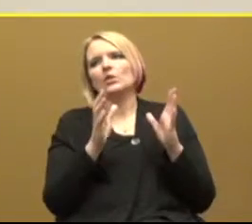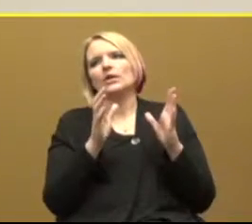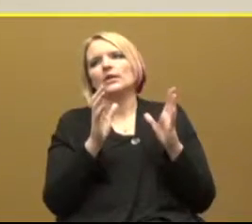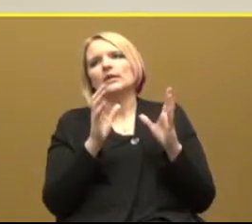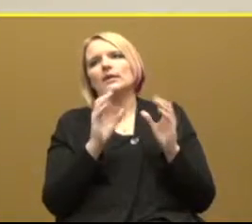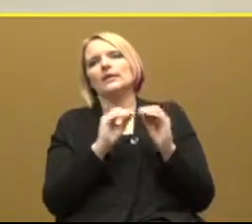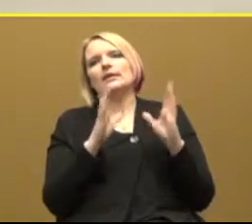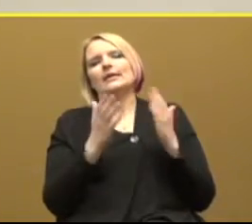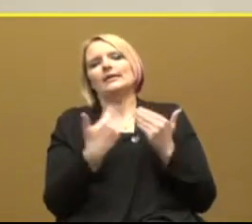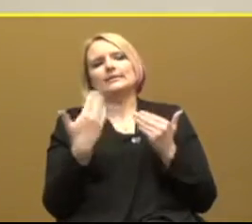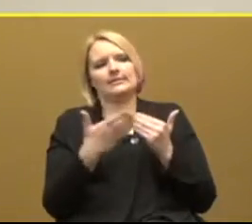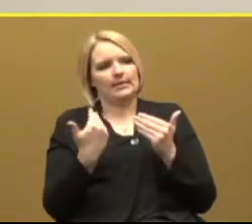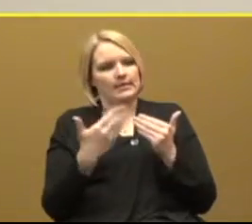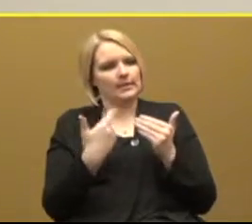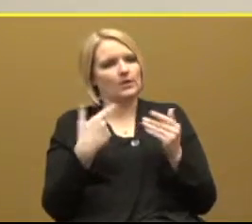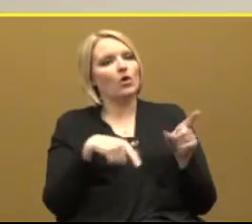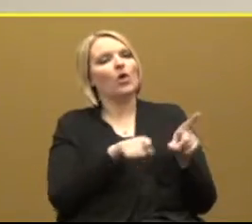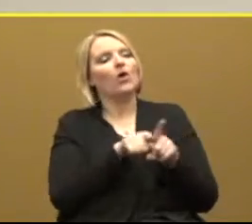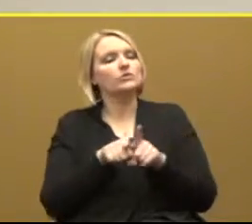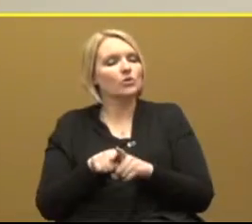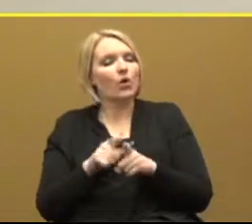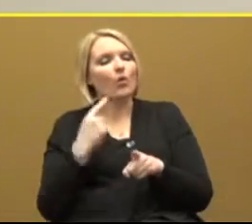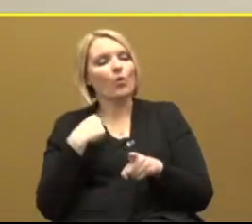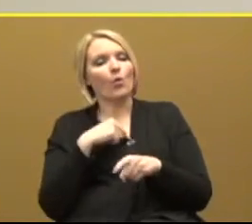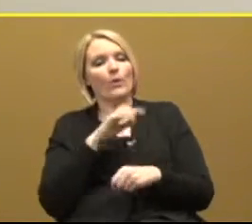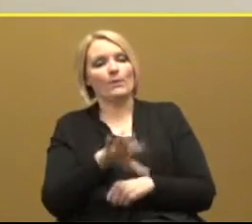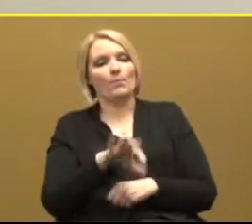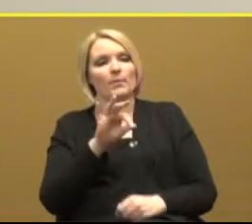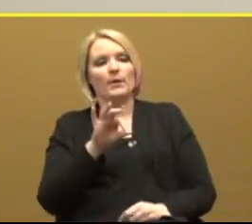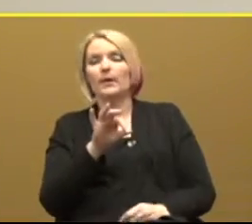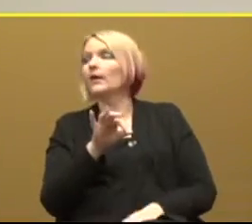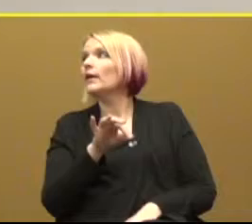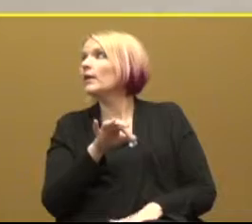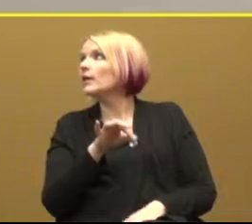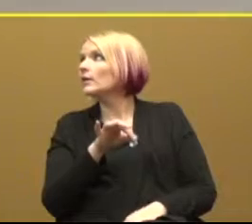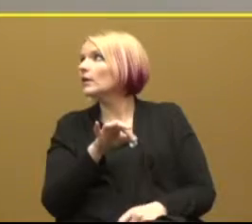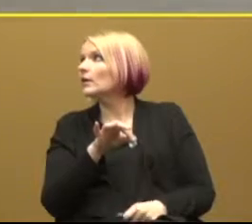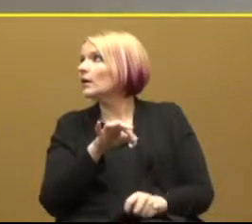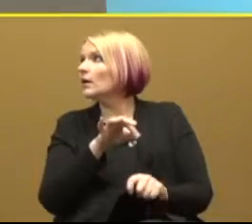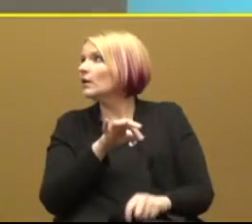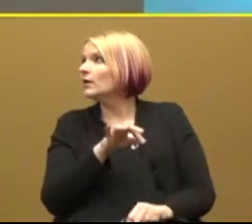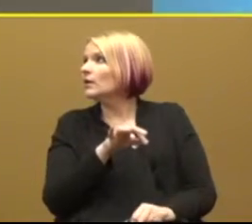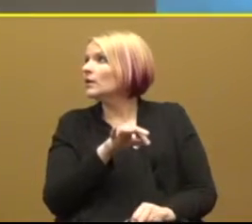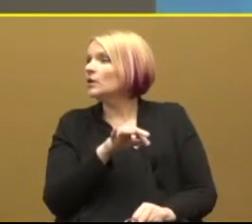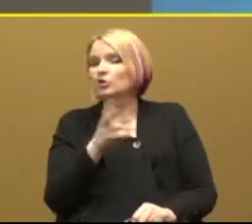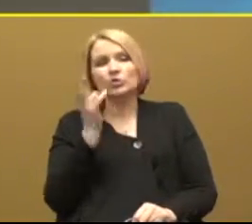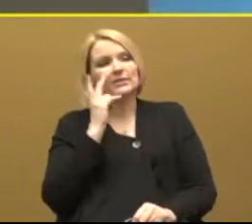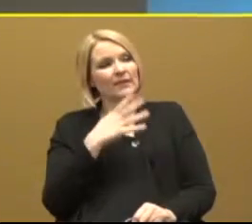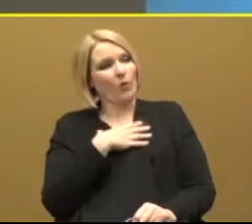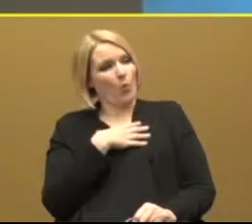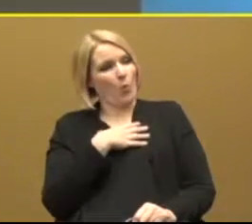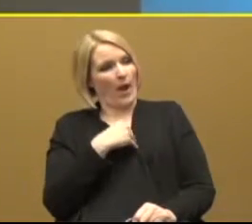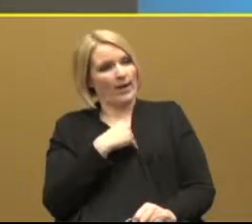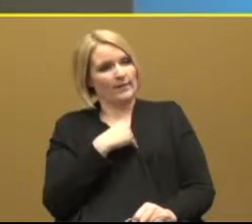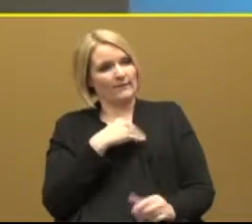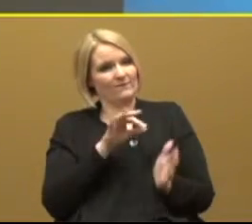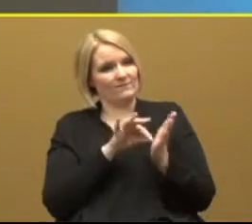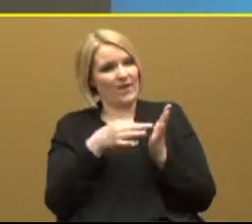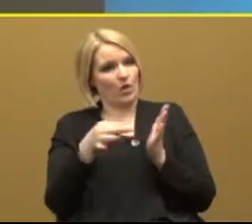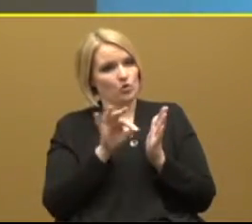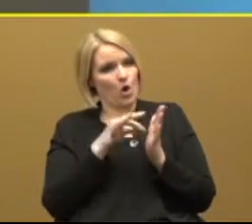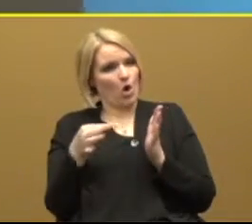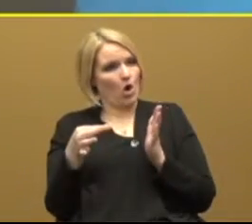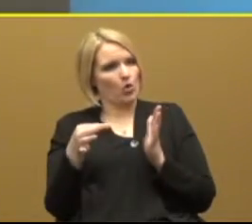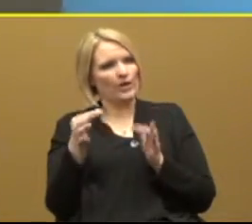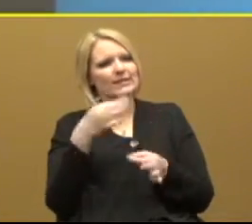very easy. We also chose, you see the white Velcro